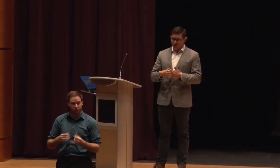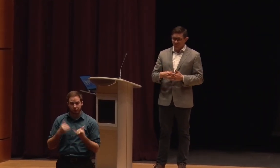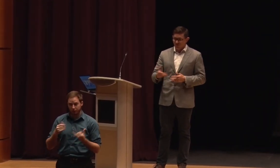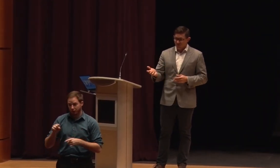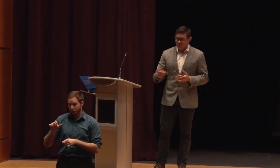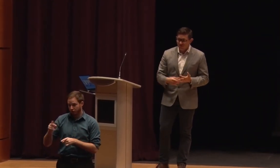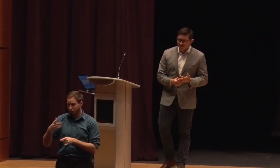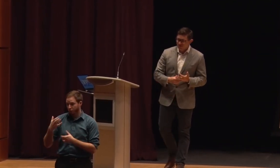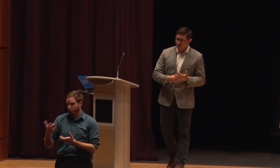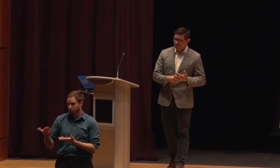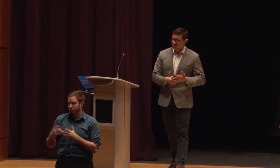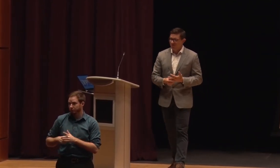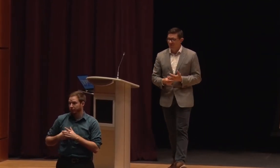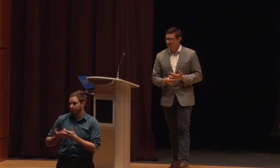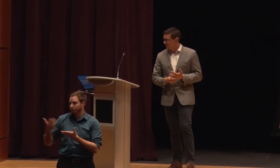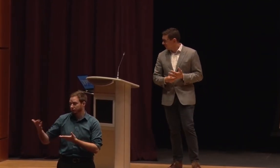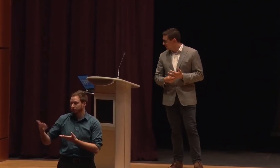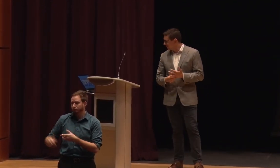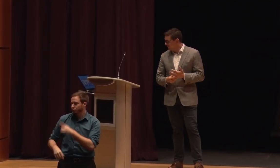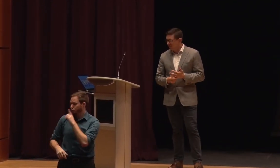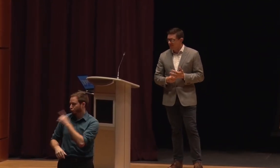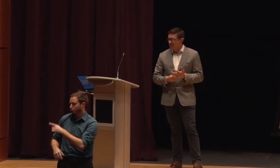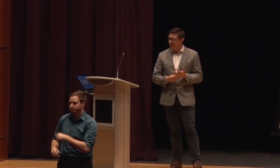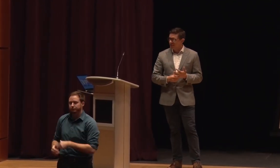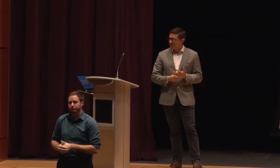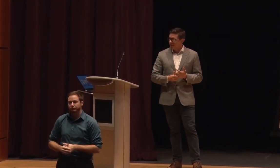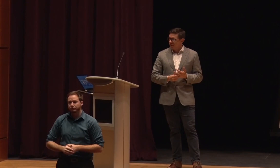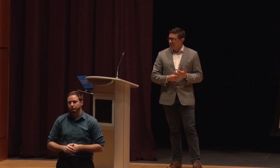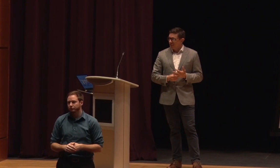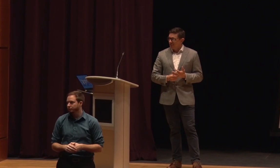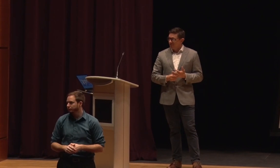Now, Sean, would you like to begin?